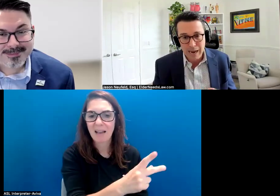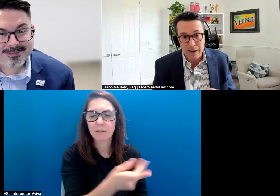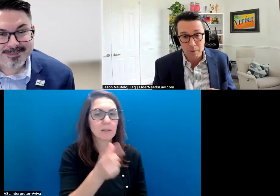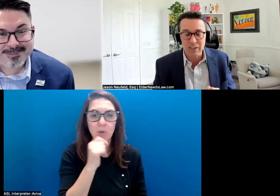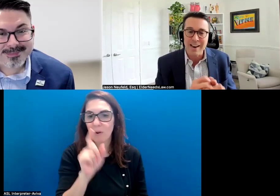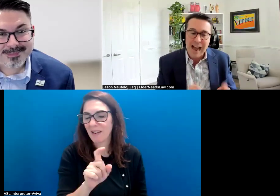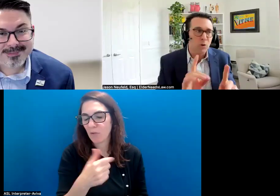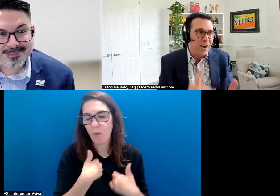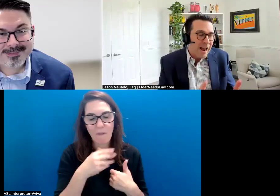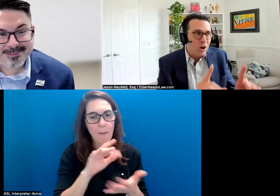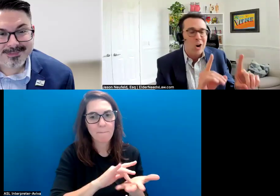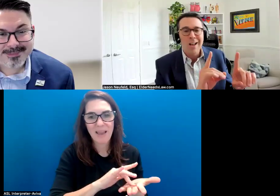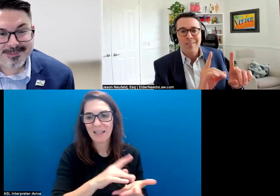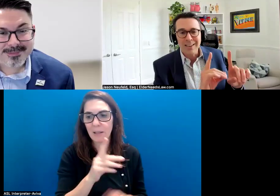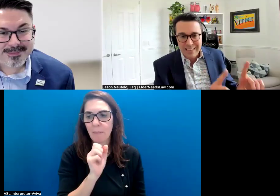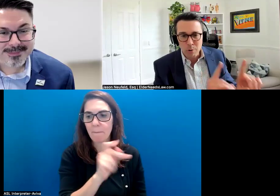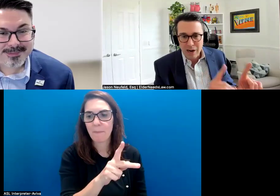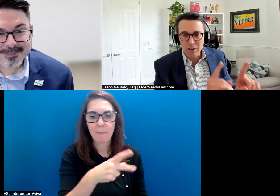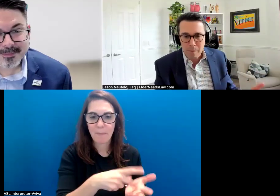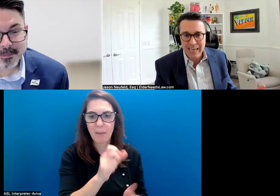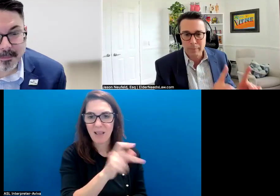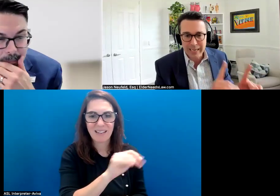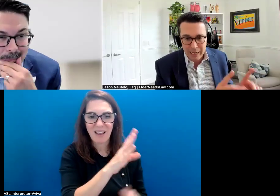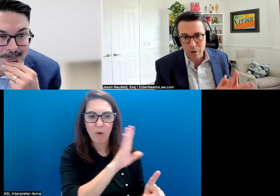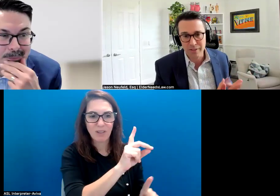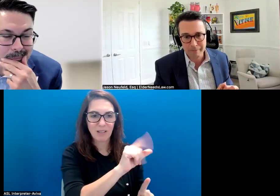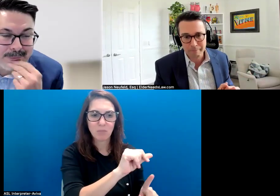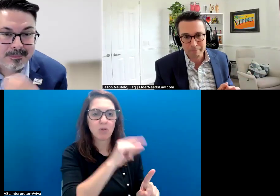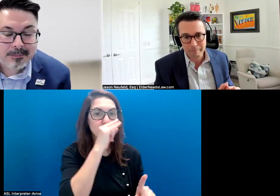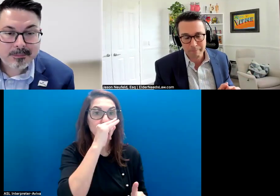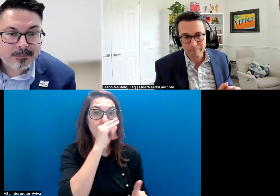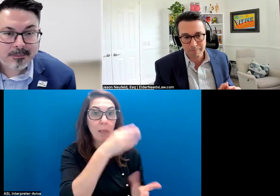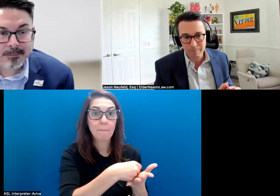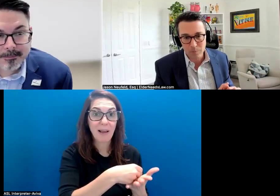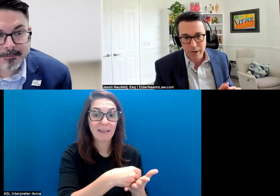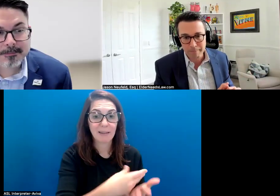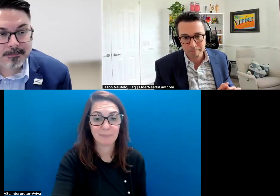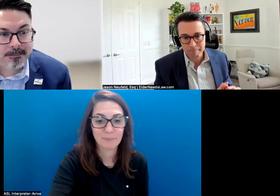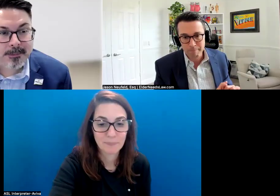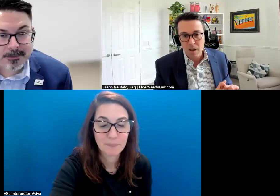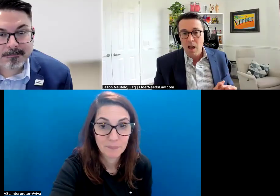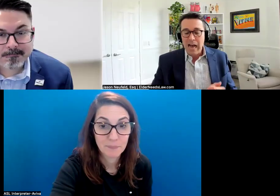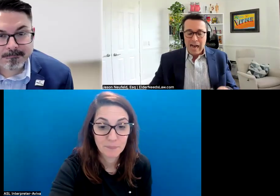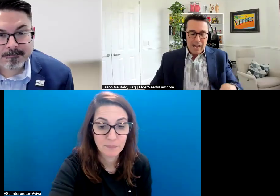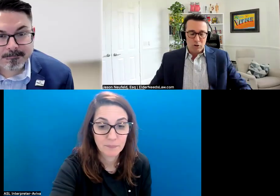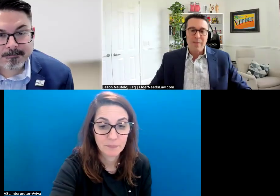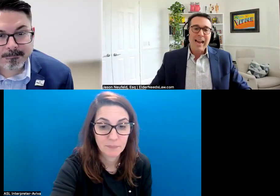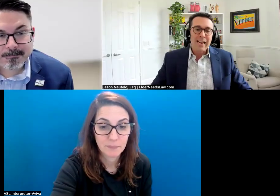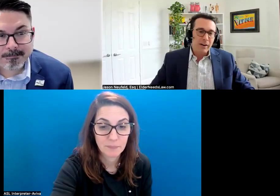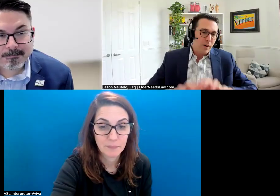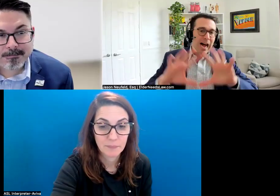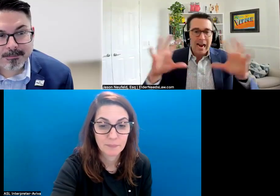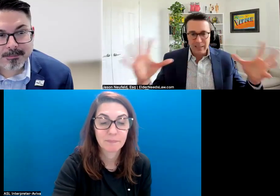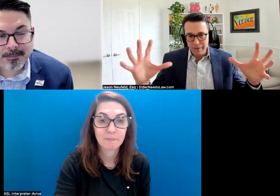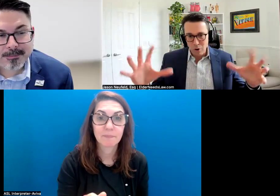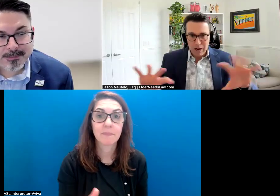Medicaid payback because it was never the disabled child's money to begin with. Okay. So that is